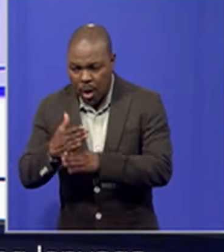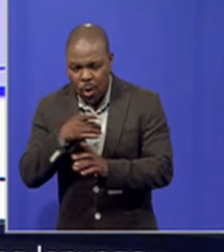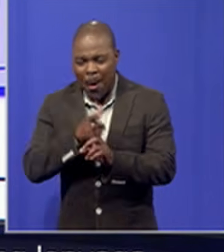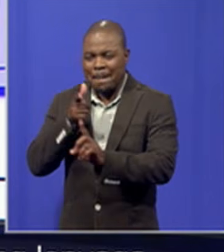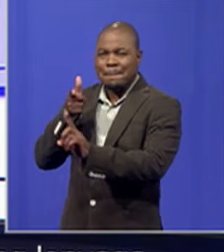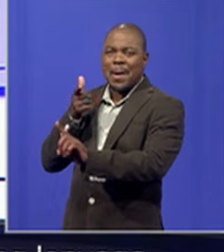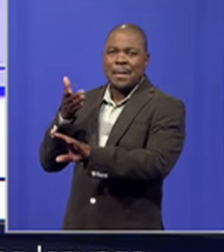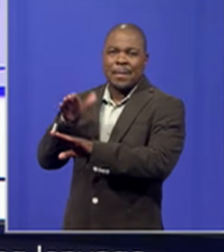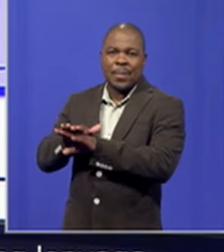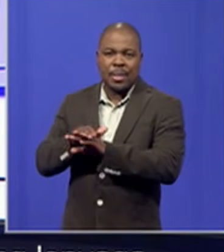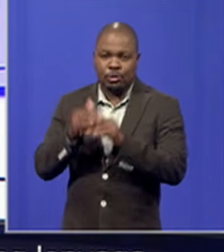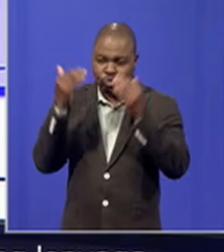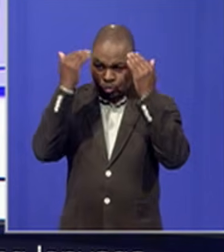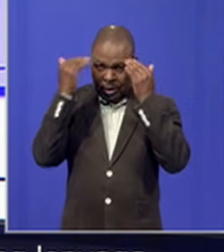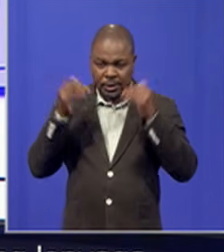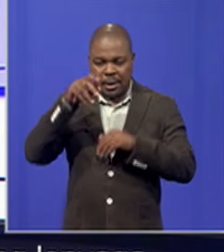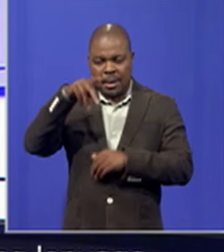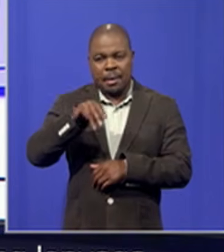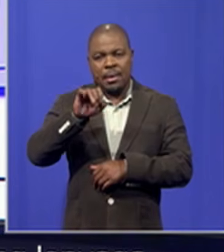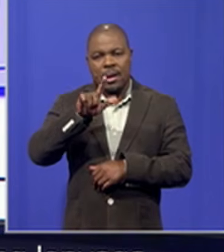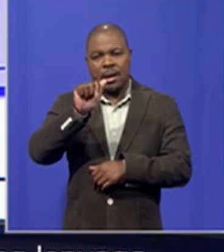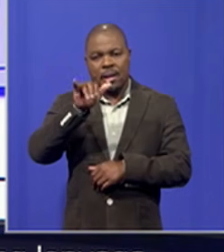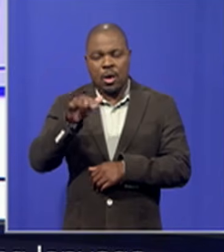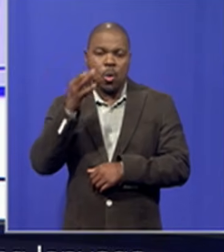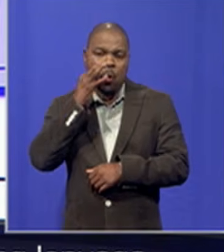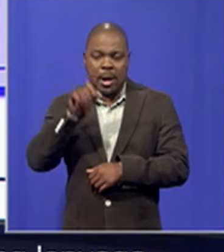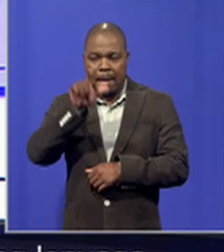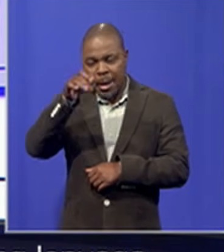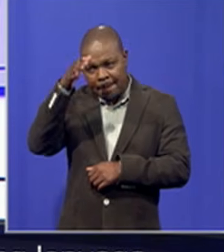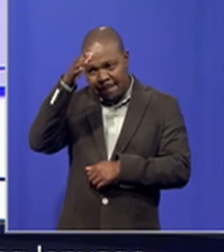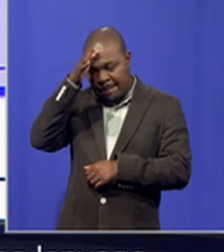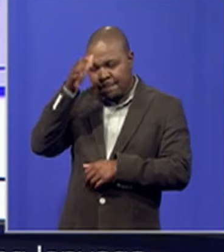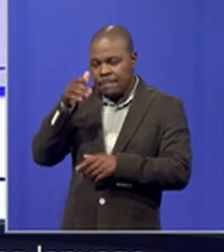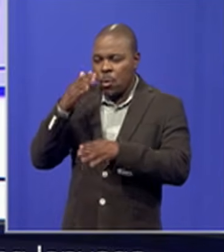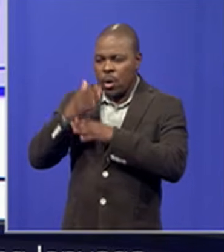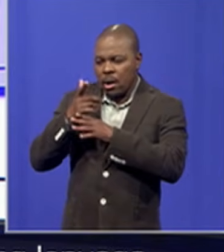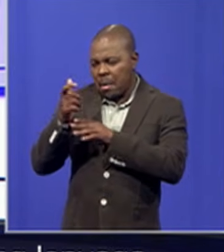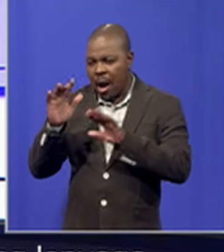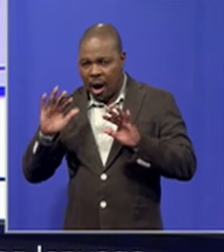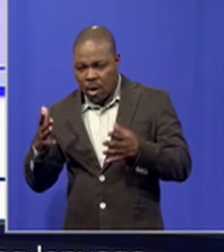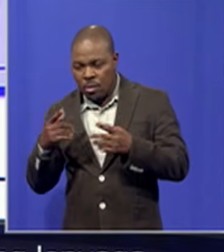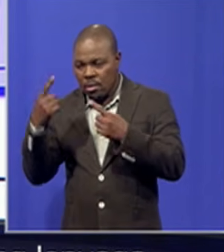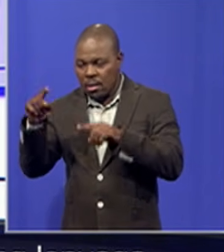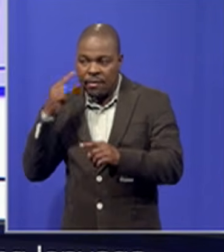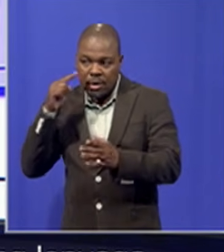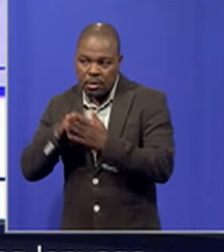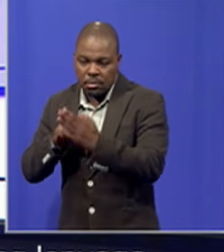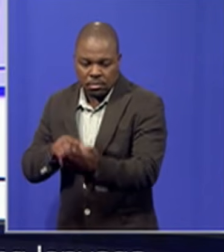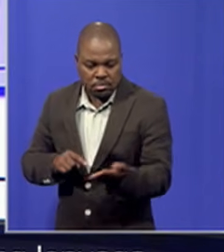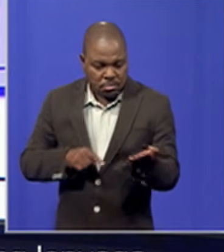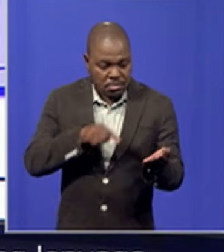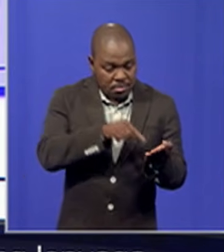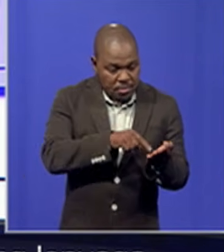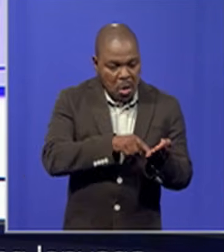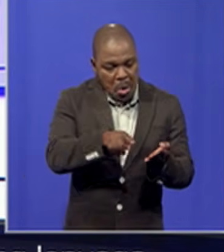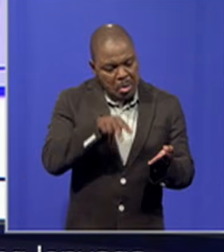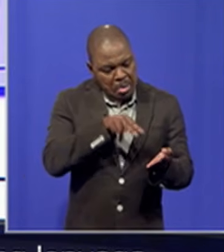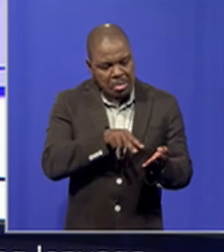Moahlodi Karen Pillay o re bohlatse bja setsebi sa tšhomišo ya dithunya bjo bo tlišitšwego pele ga kgorotsheko bo a botega ebile